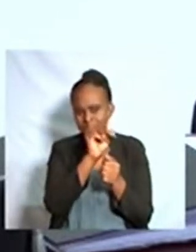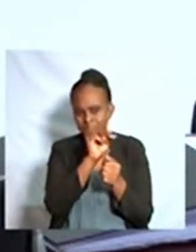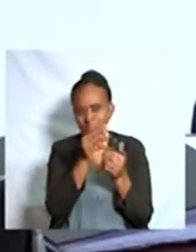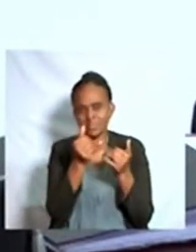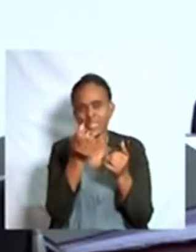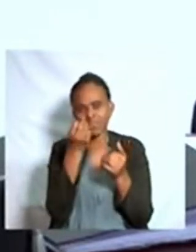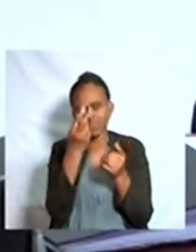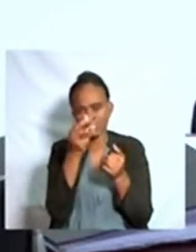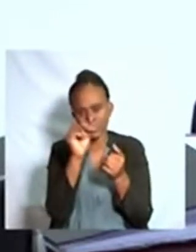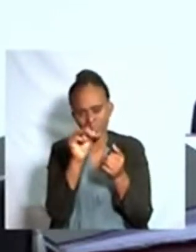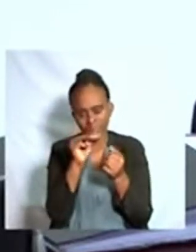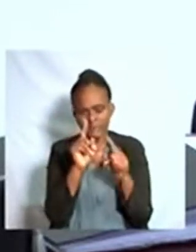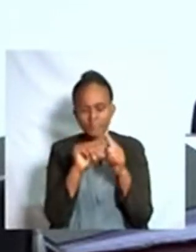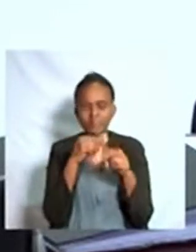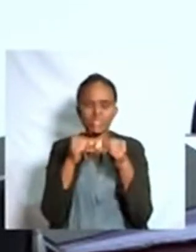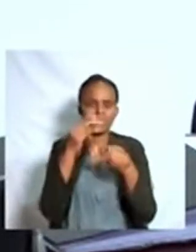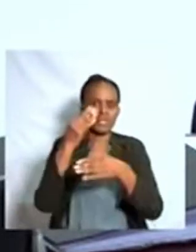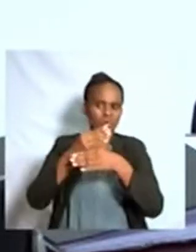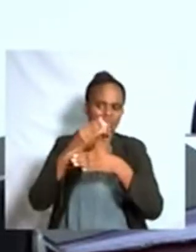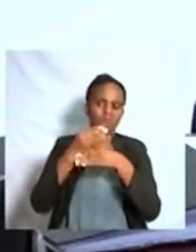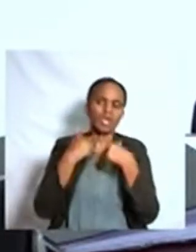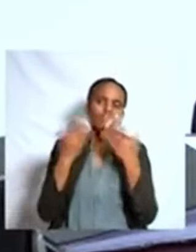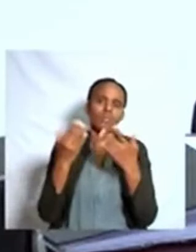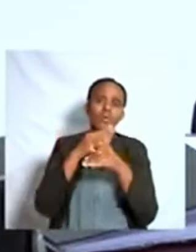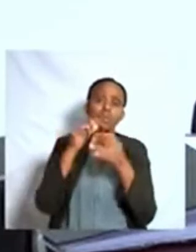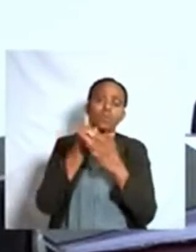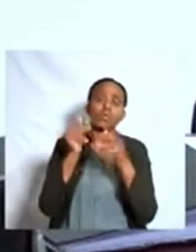meters. And then there is no window, and everybody is